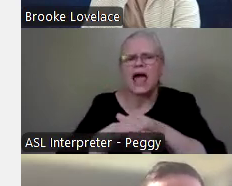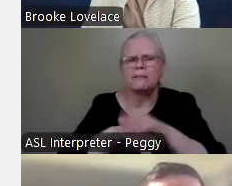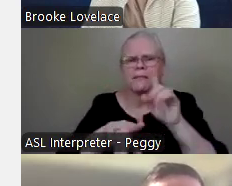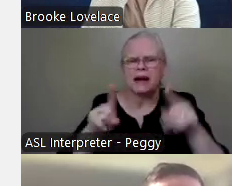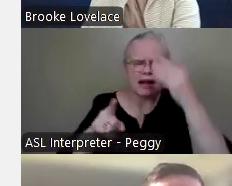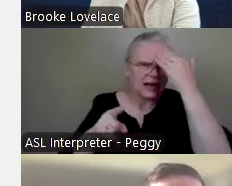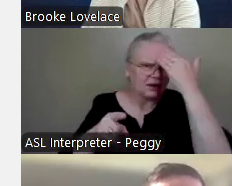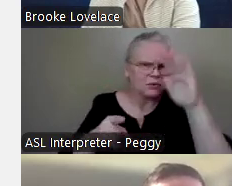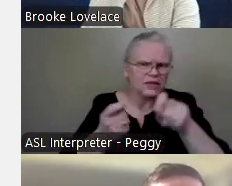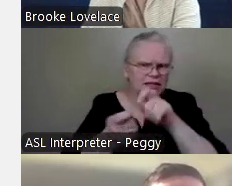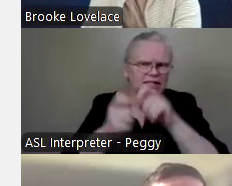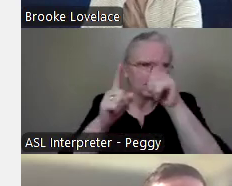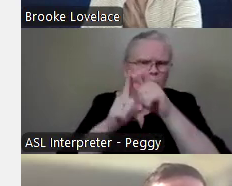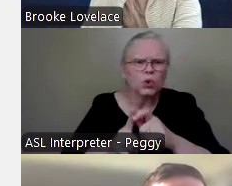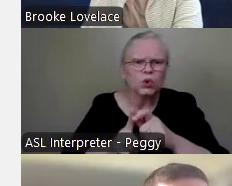exact wording.